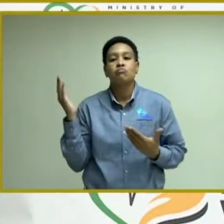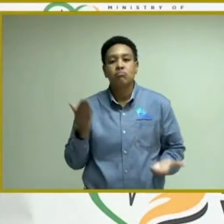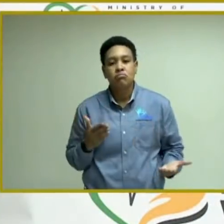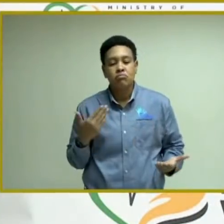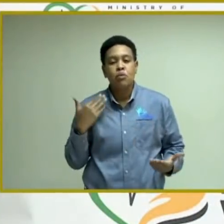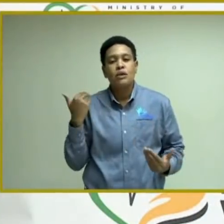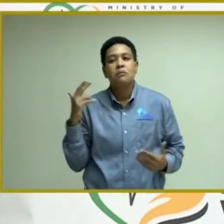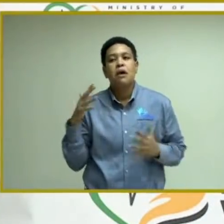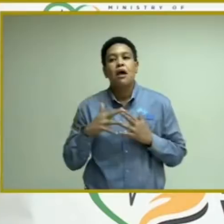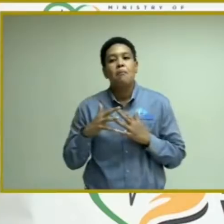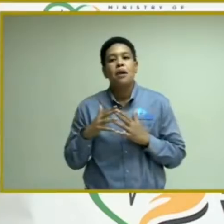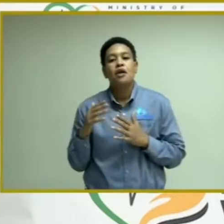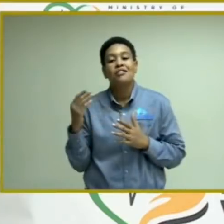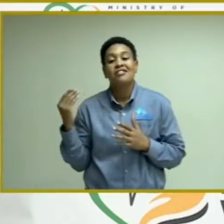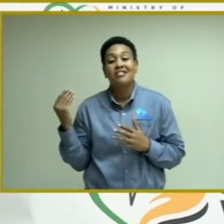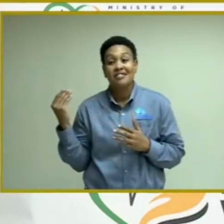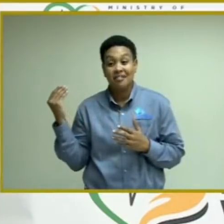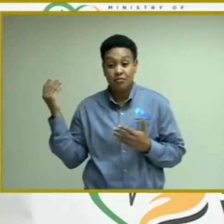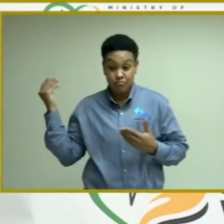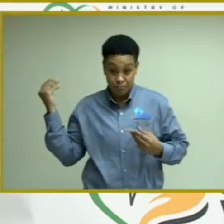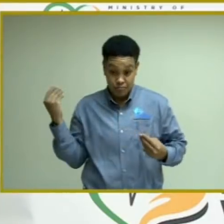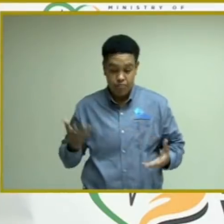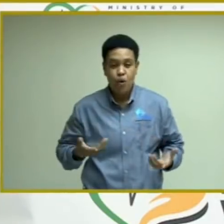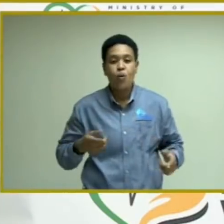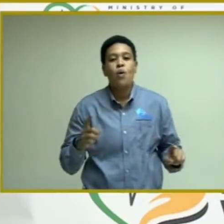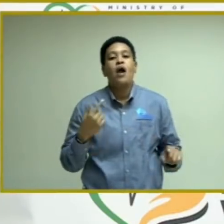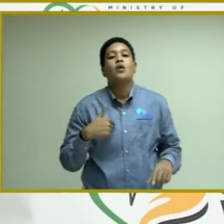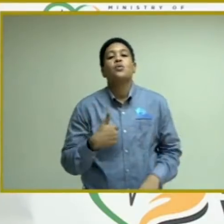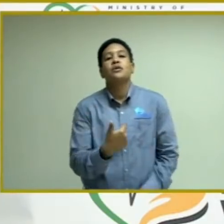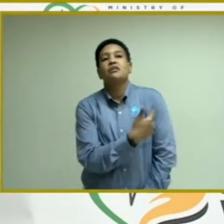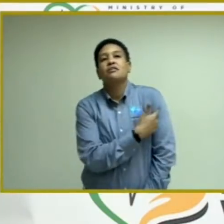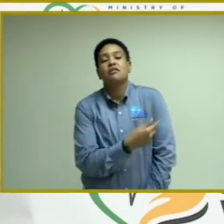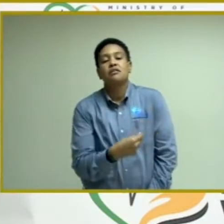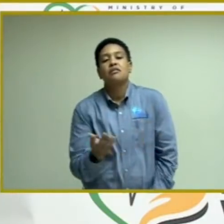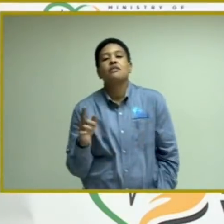will come while we are administering this